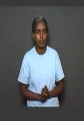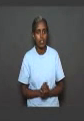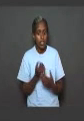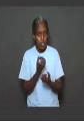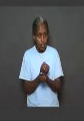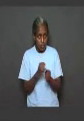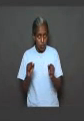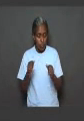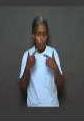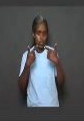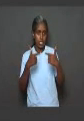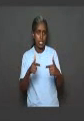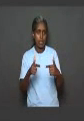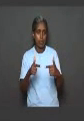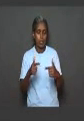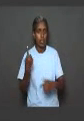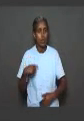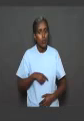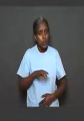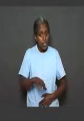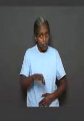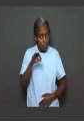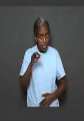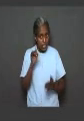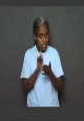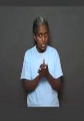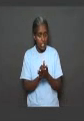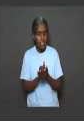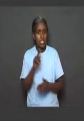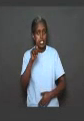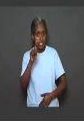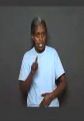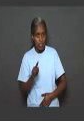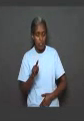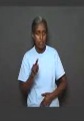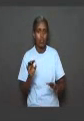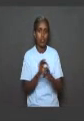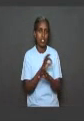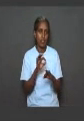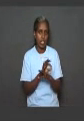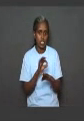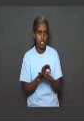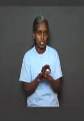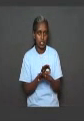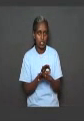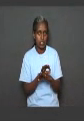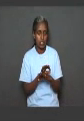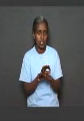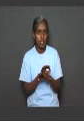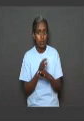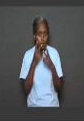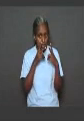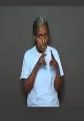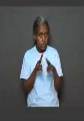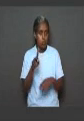Solving for the limit, we find that the derivative of the function with